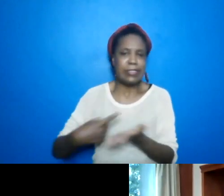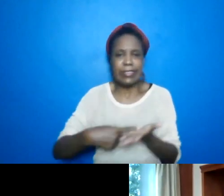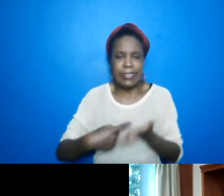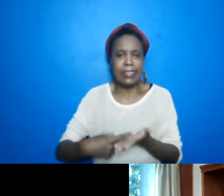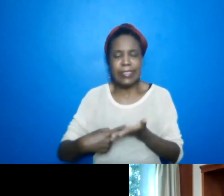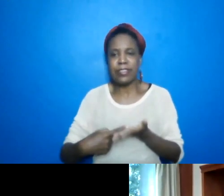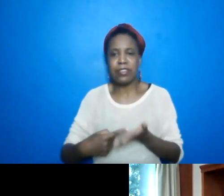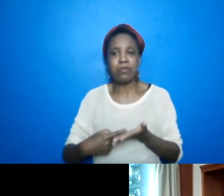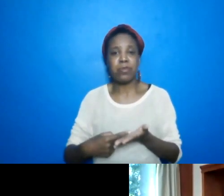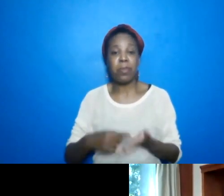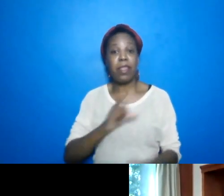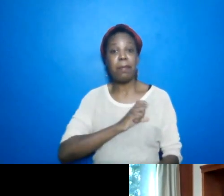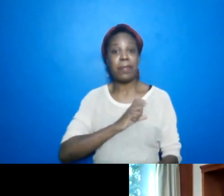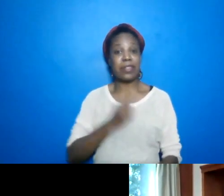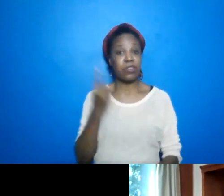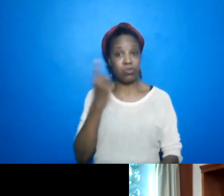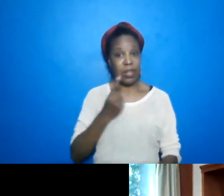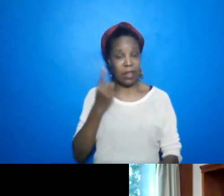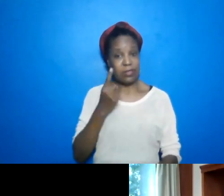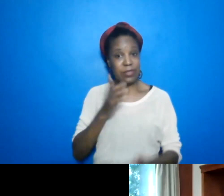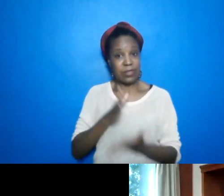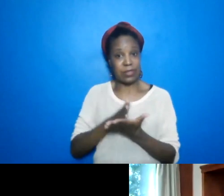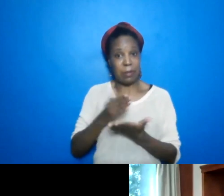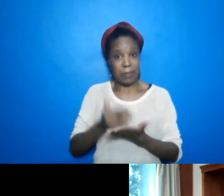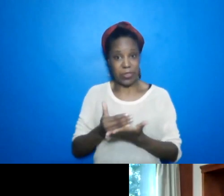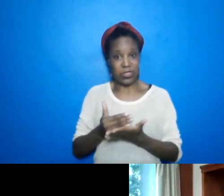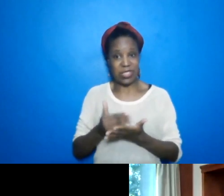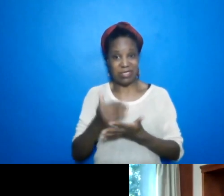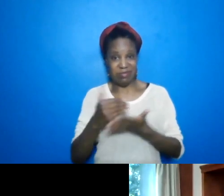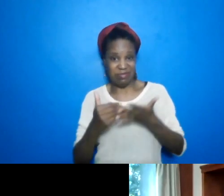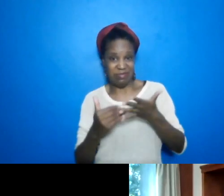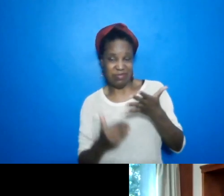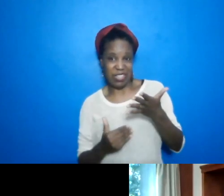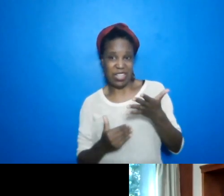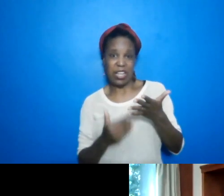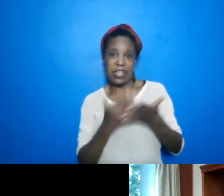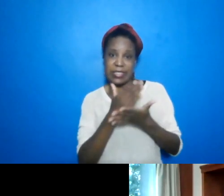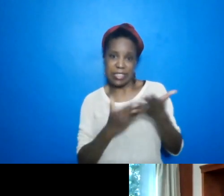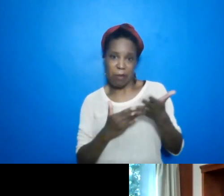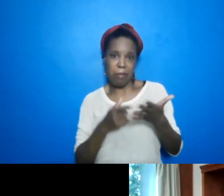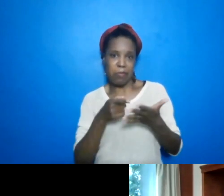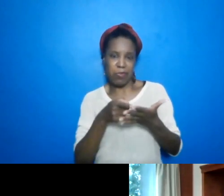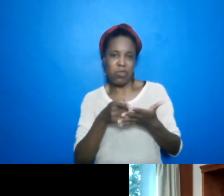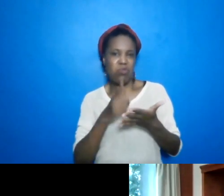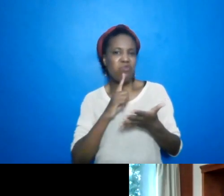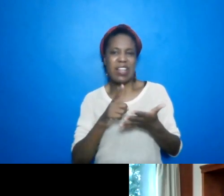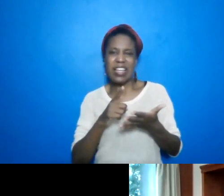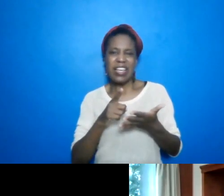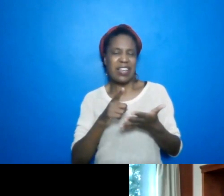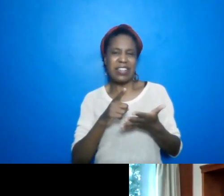had been embedded in their budget really should be human resources stuff. And so the police actually moved